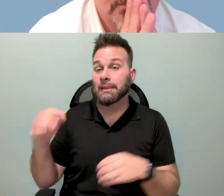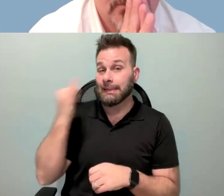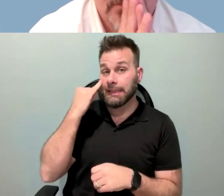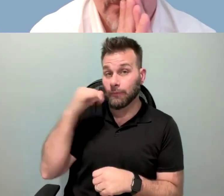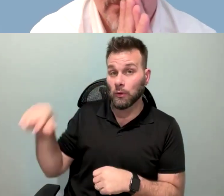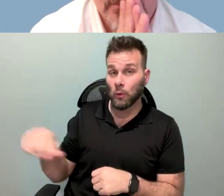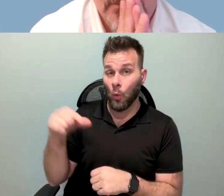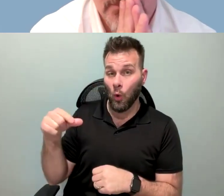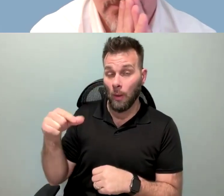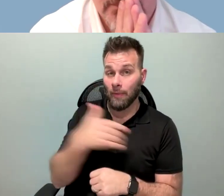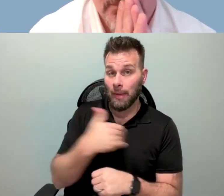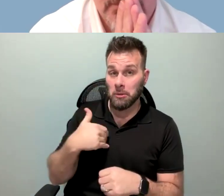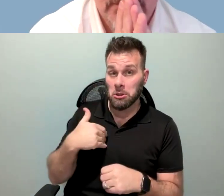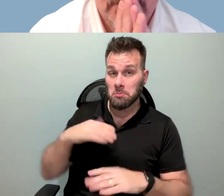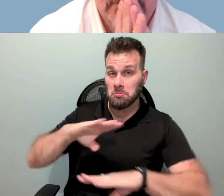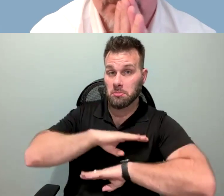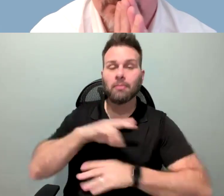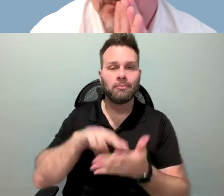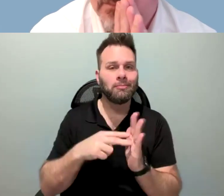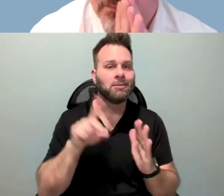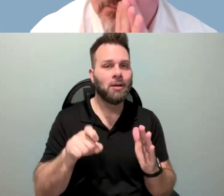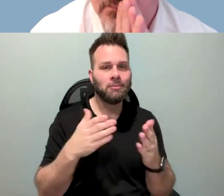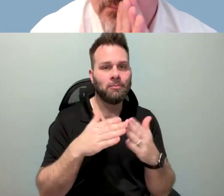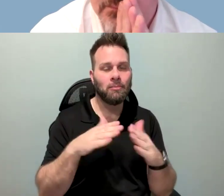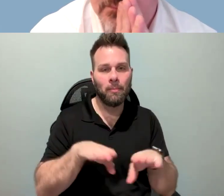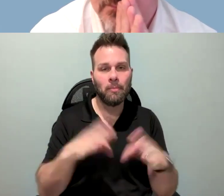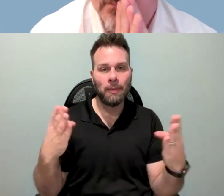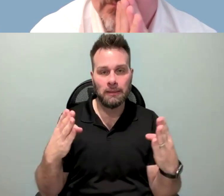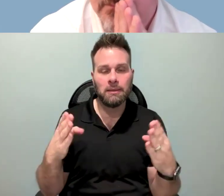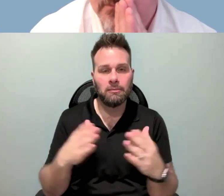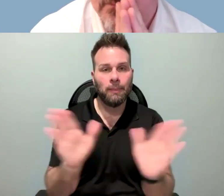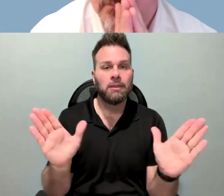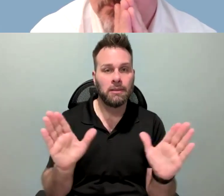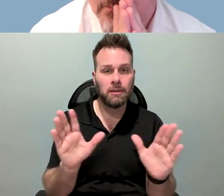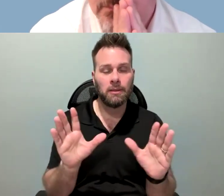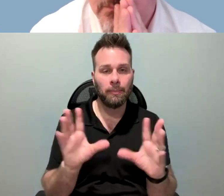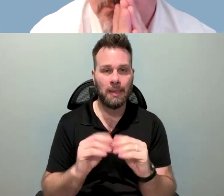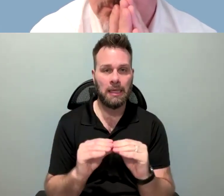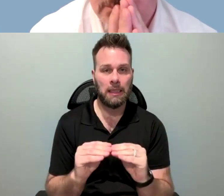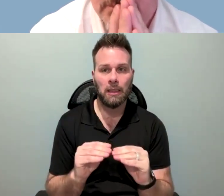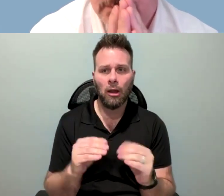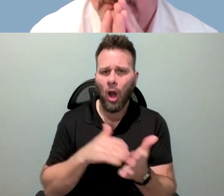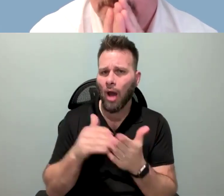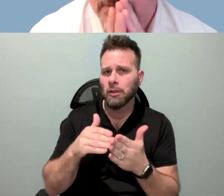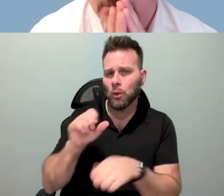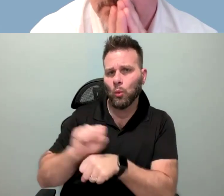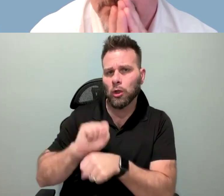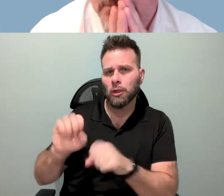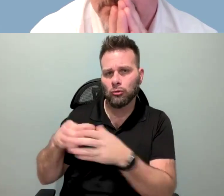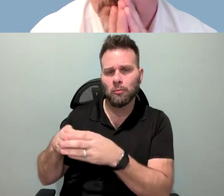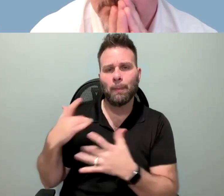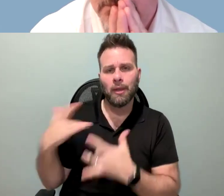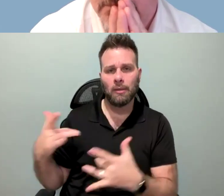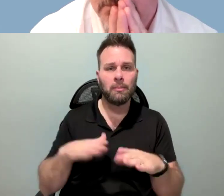does need to be a public meeting, and oftentimes working groups are public meetings. If there isn't a